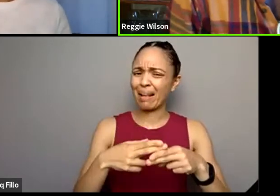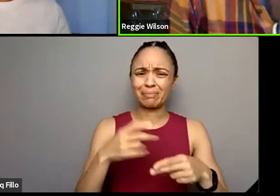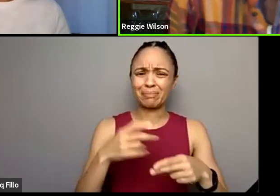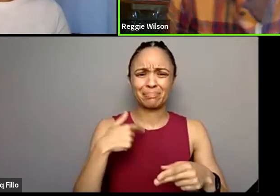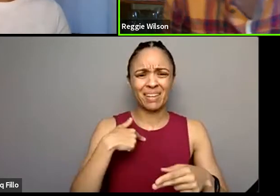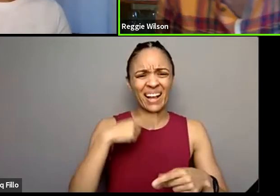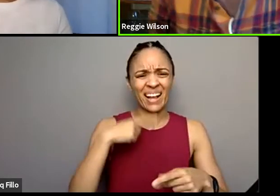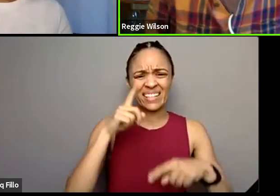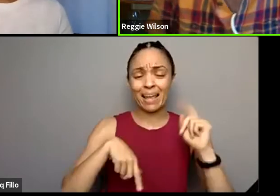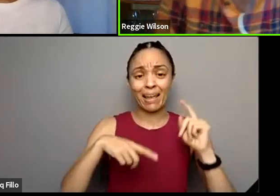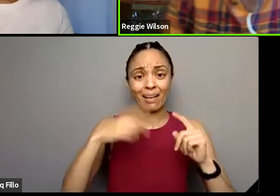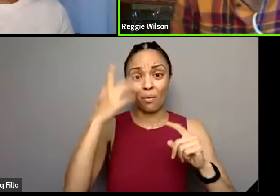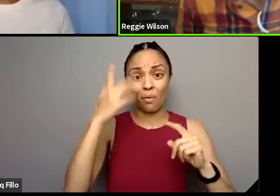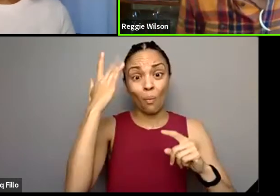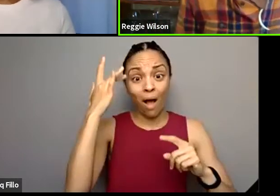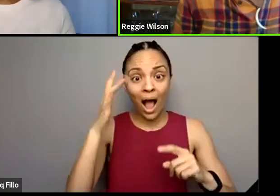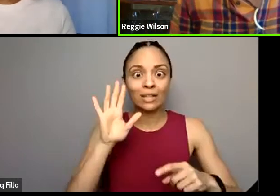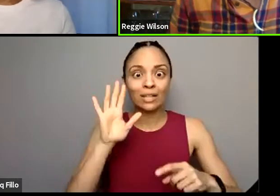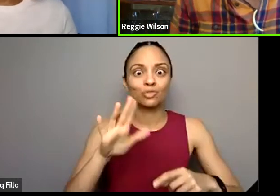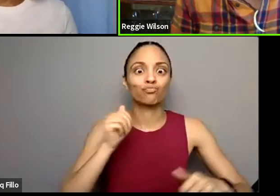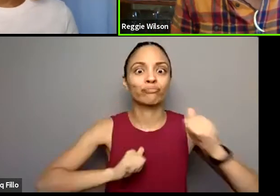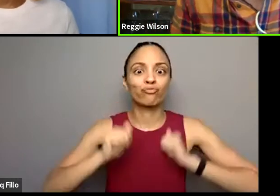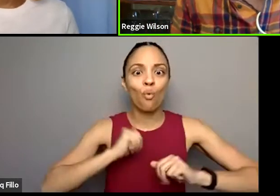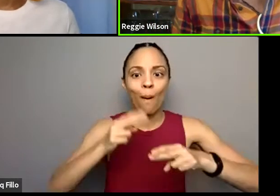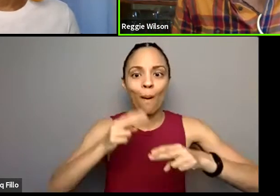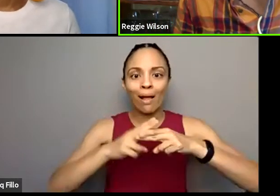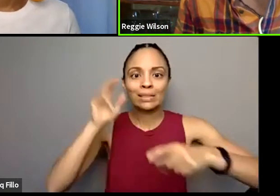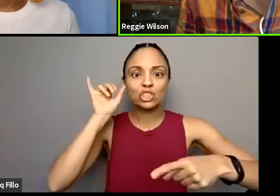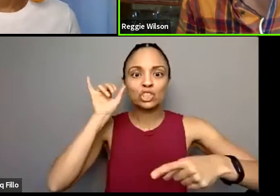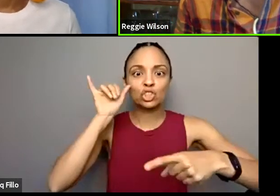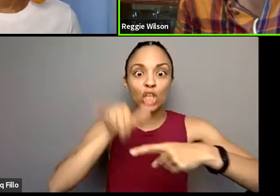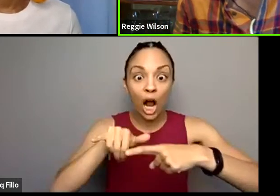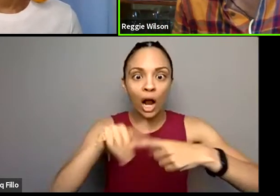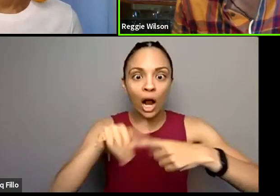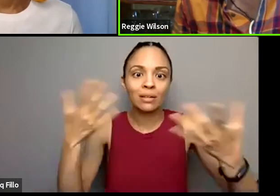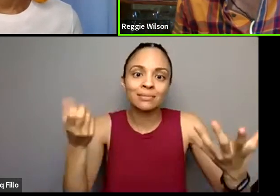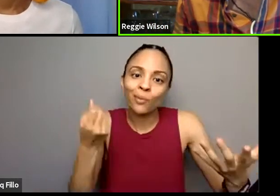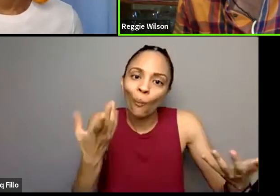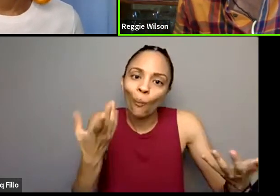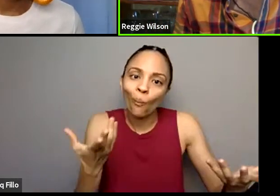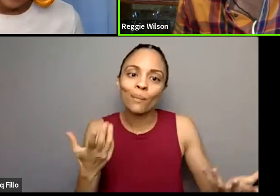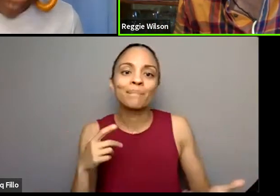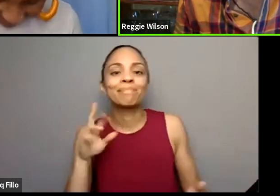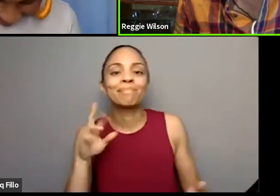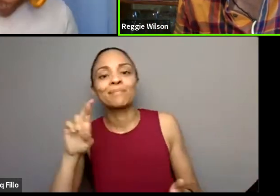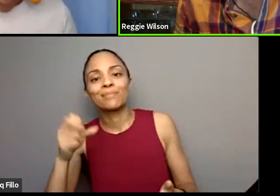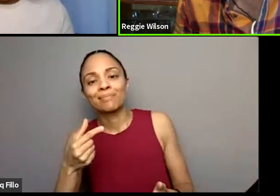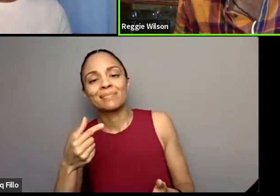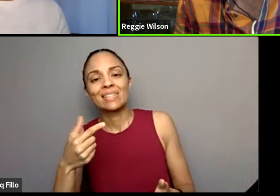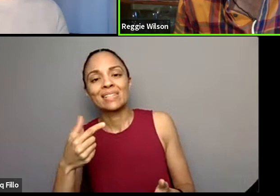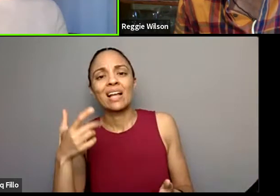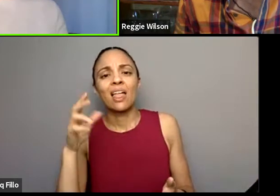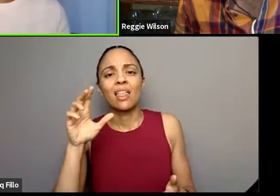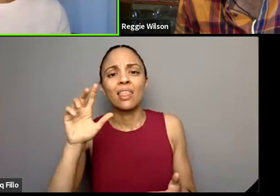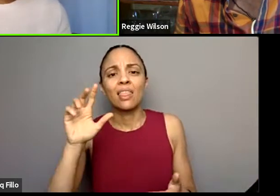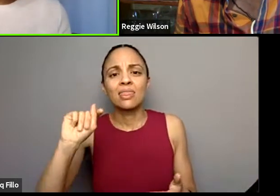except unless they're too short and then they're weird. They stood shaking while others began to shout. Okay, so I guess I was